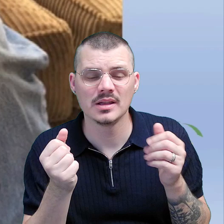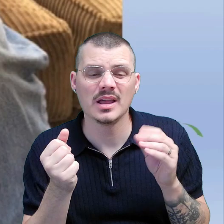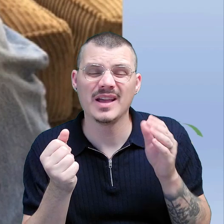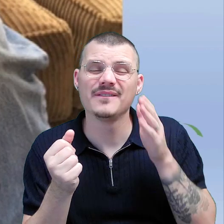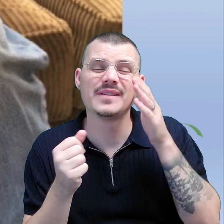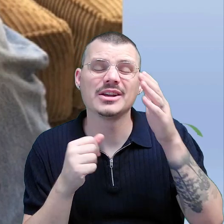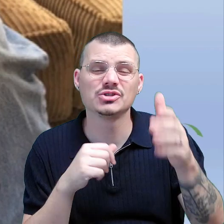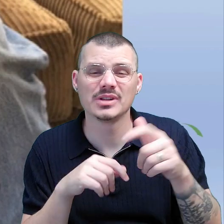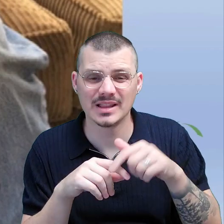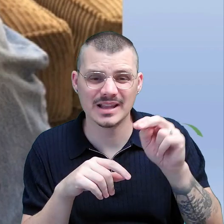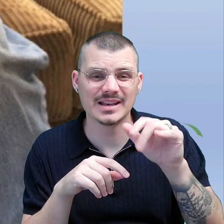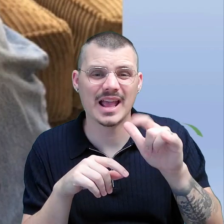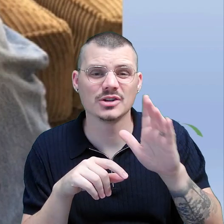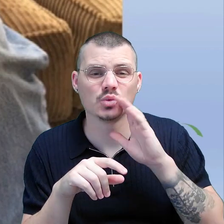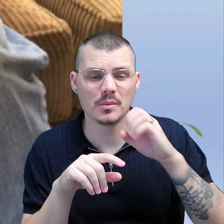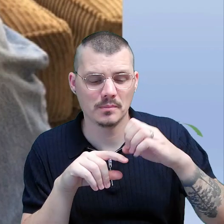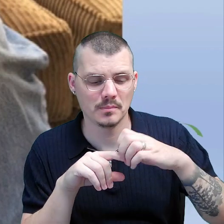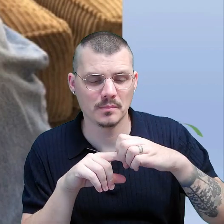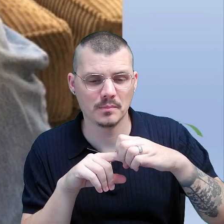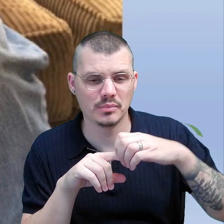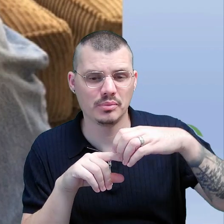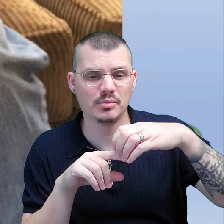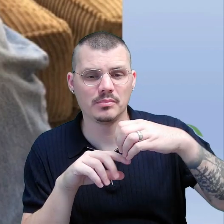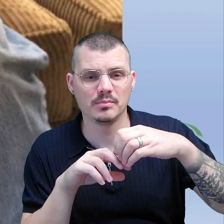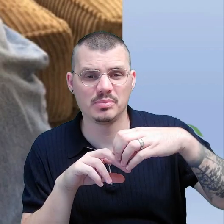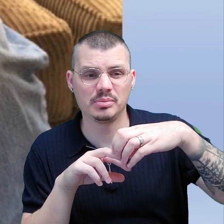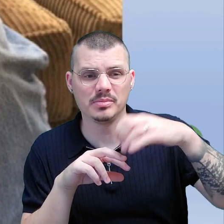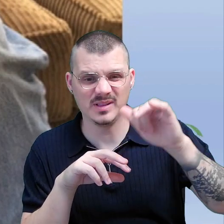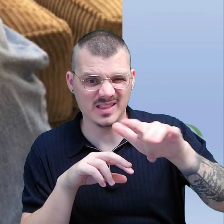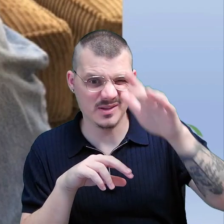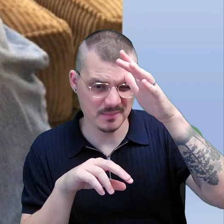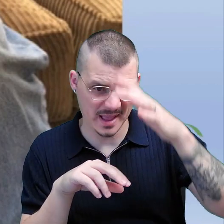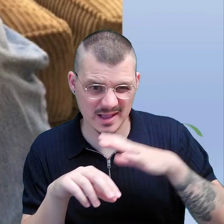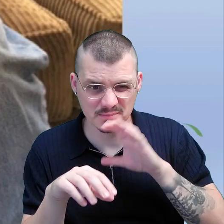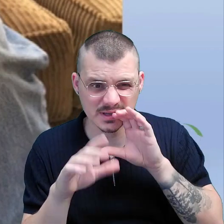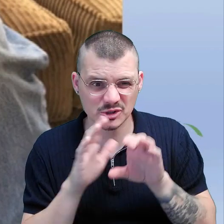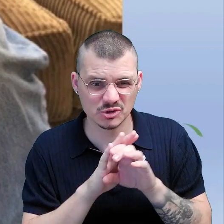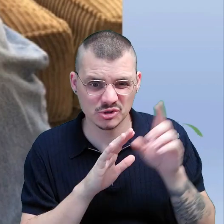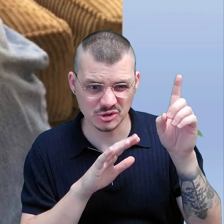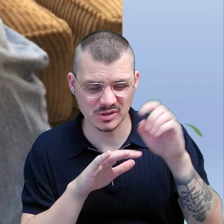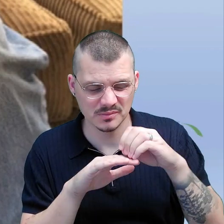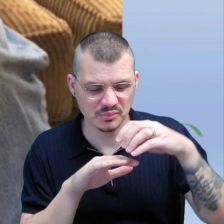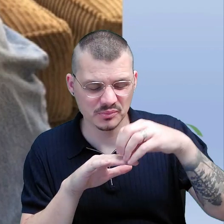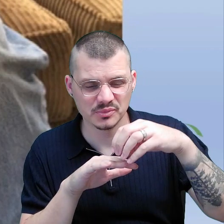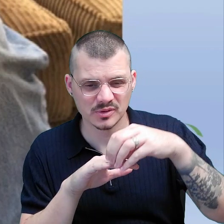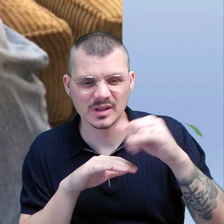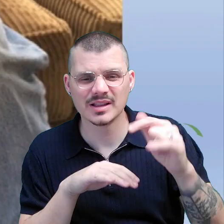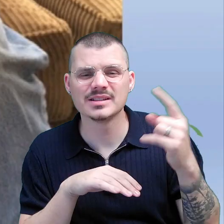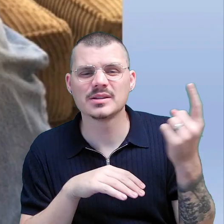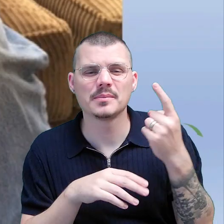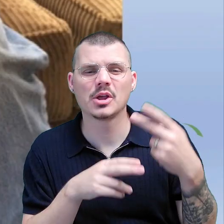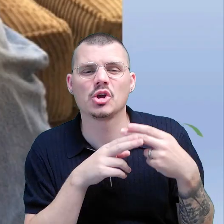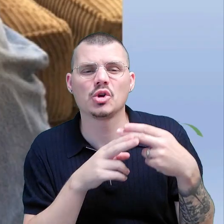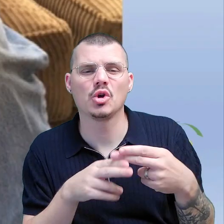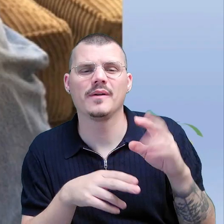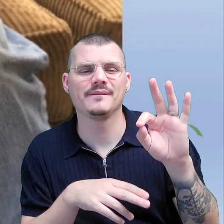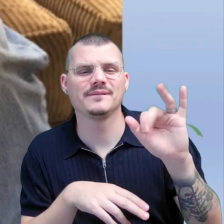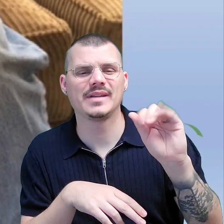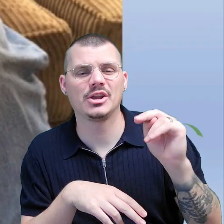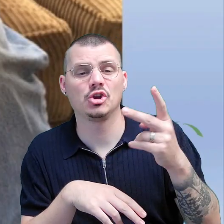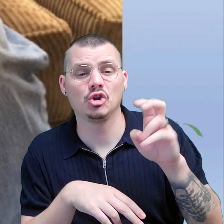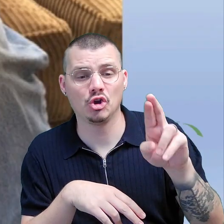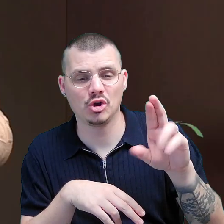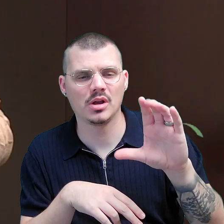over time the nails puff up, like you see in this man's fingertips, that is something called finger